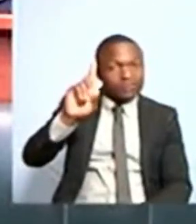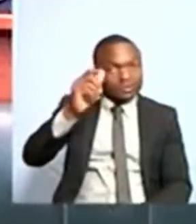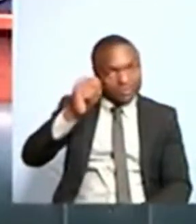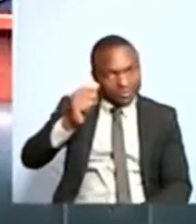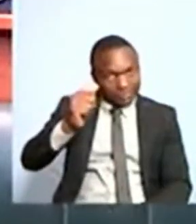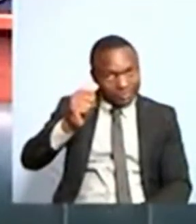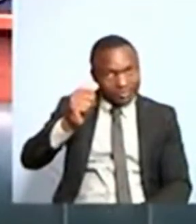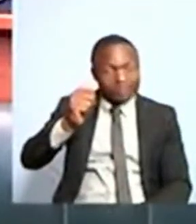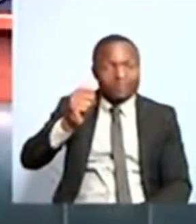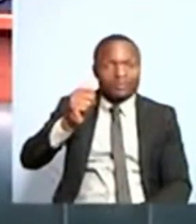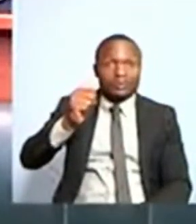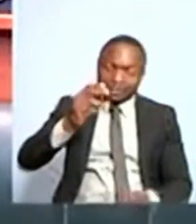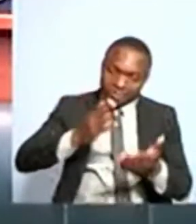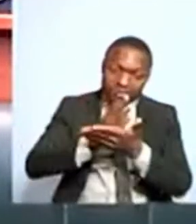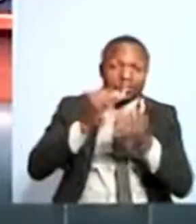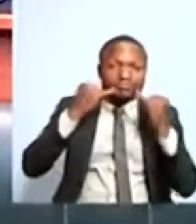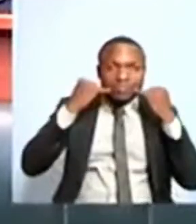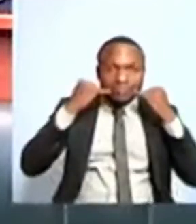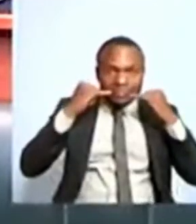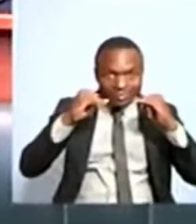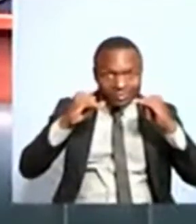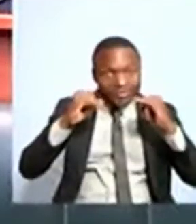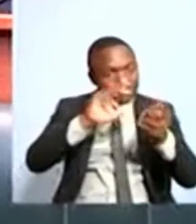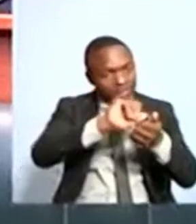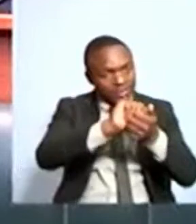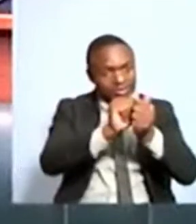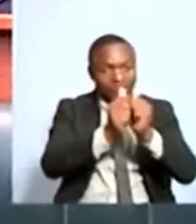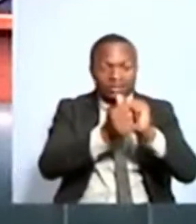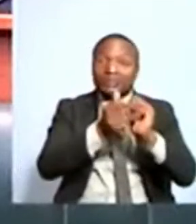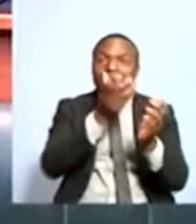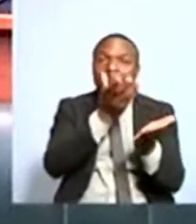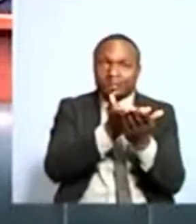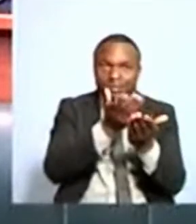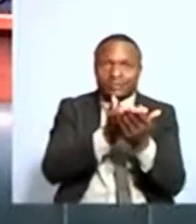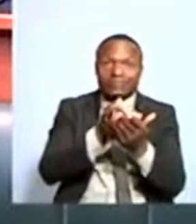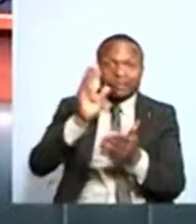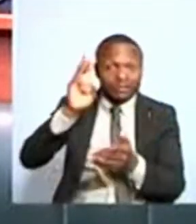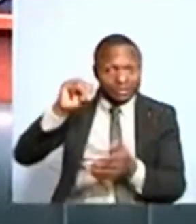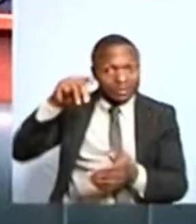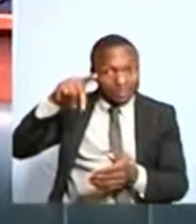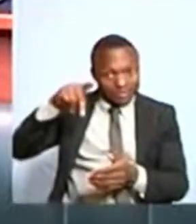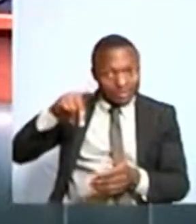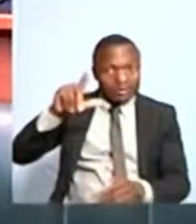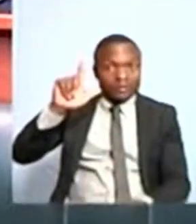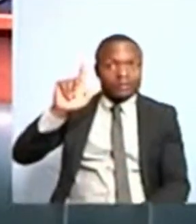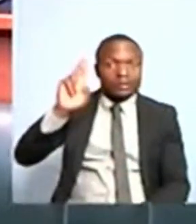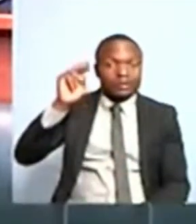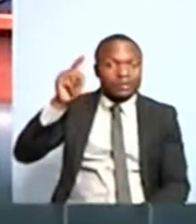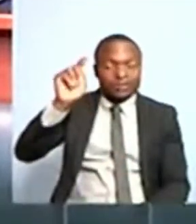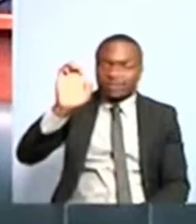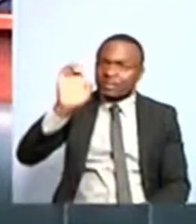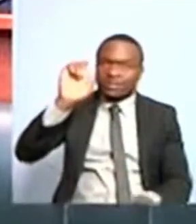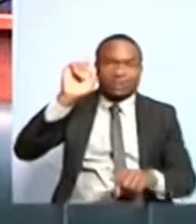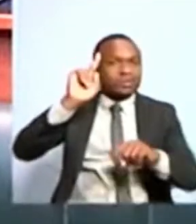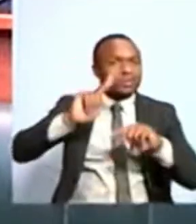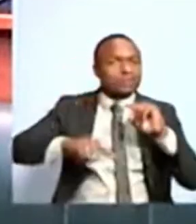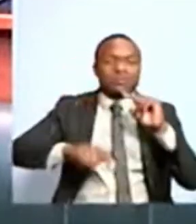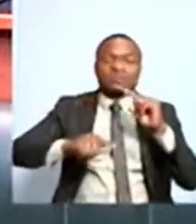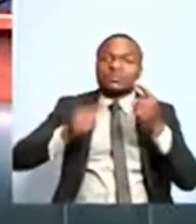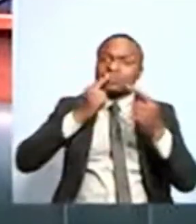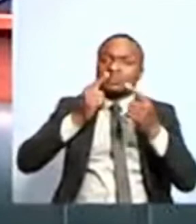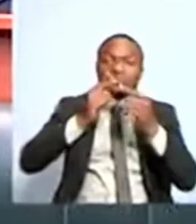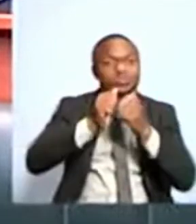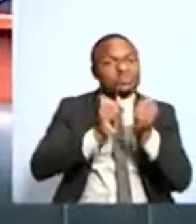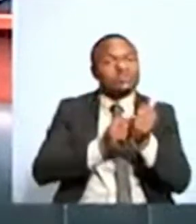relevance. Mr. Speaker, the amendment proposed by the Honorable Member for Lunte, and we cannot overemphasize this